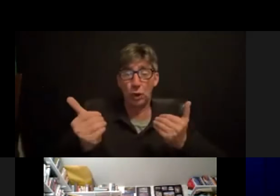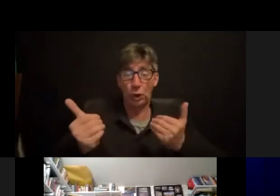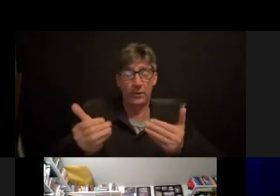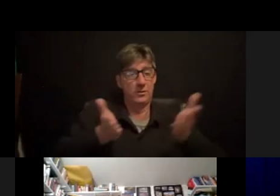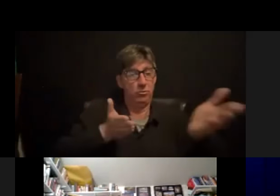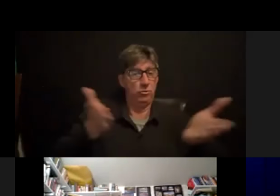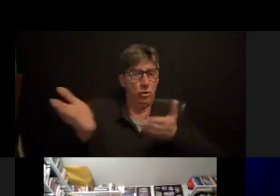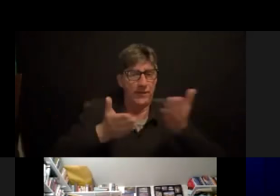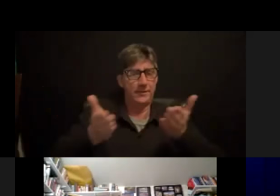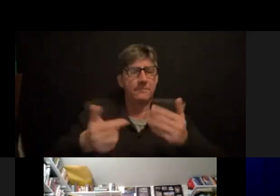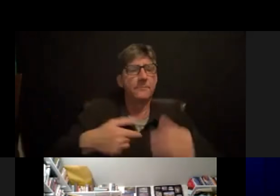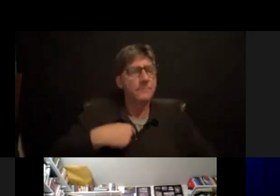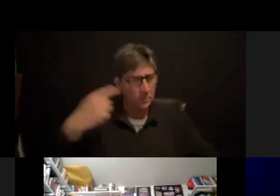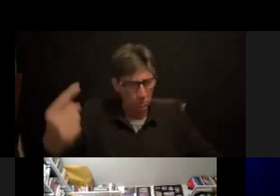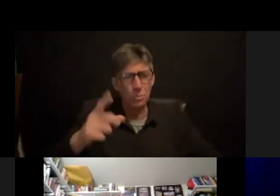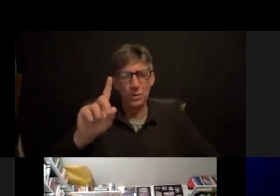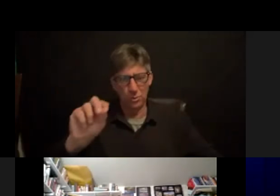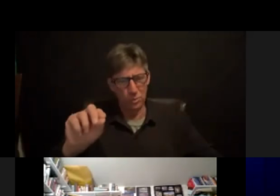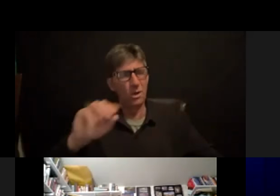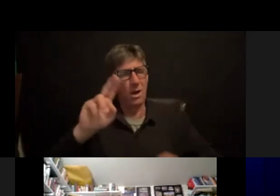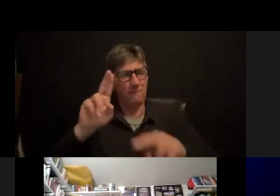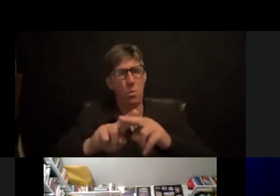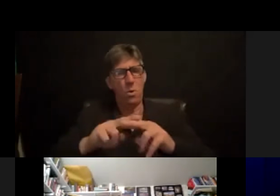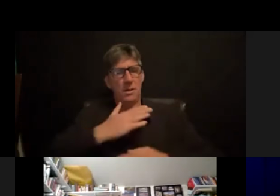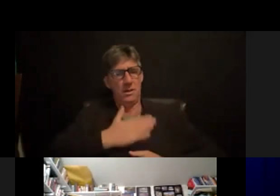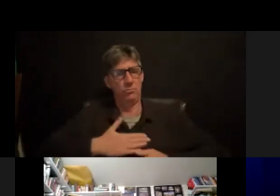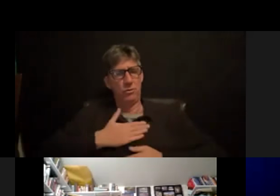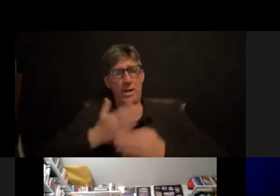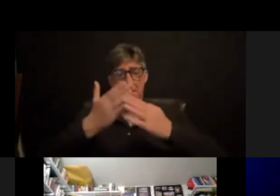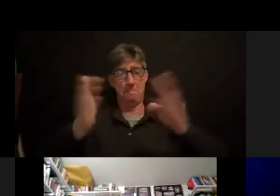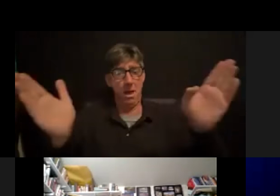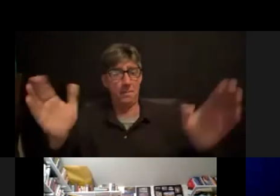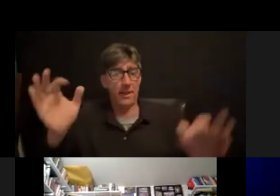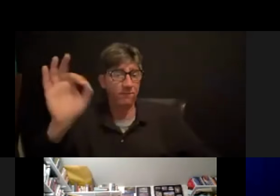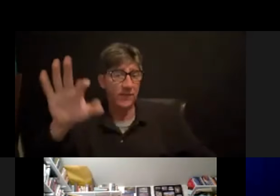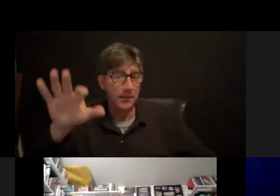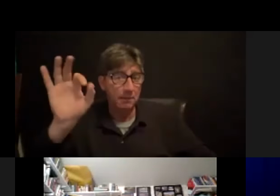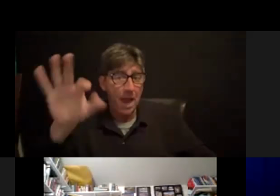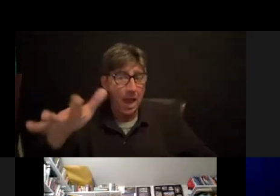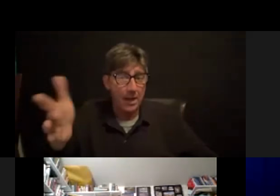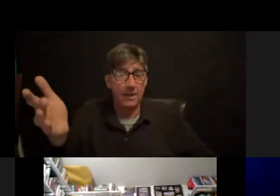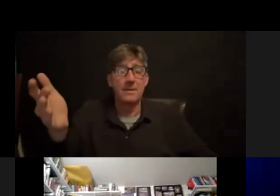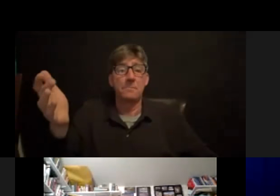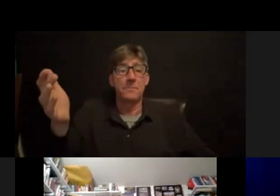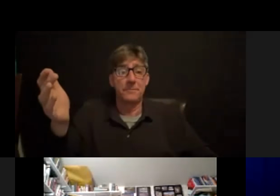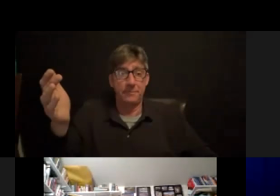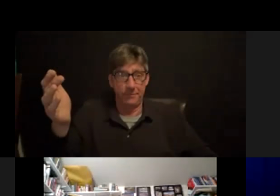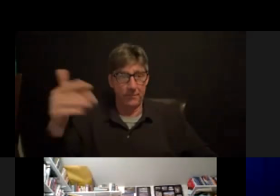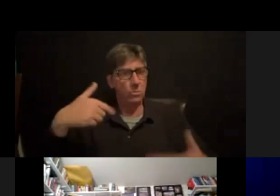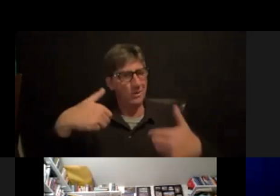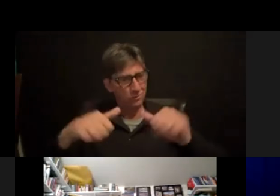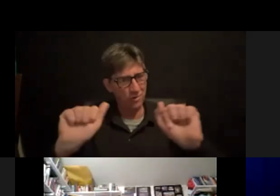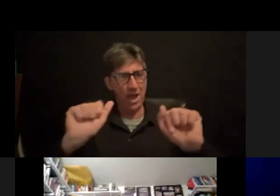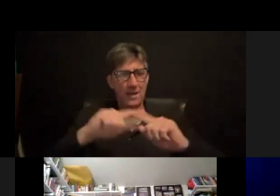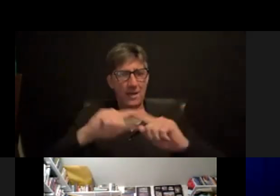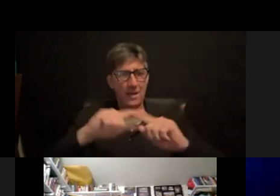We do appreciate public feedback on where people think we should be, and we try to be responsive as